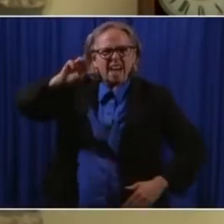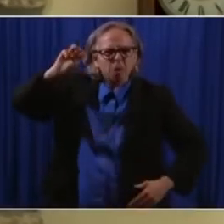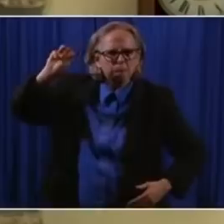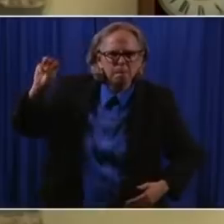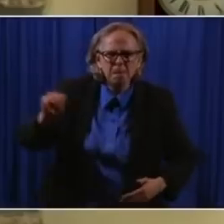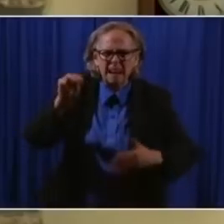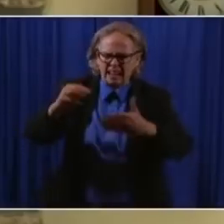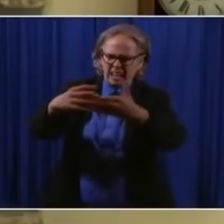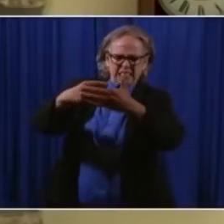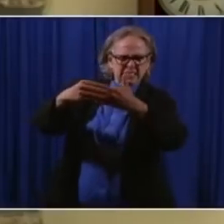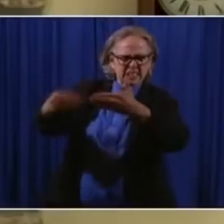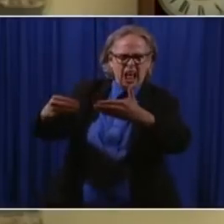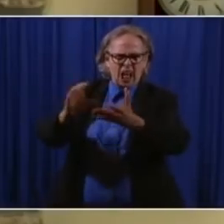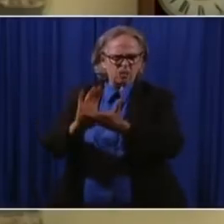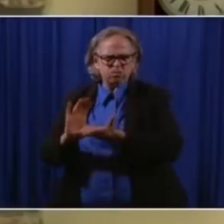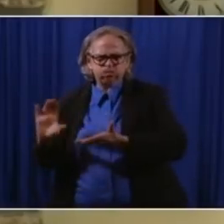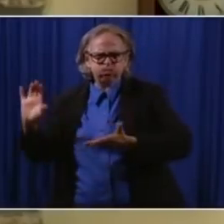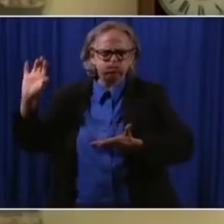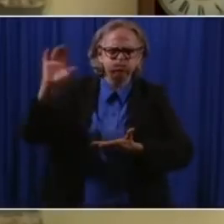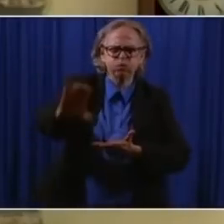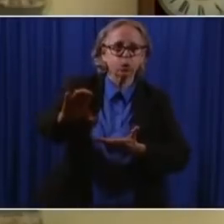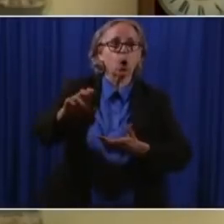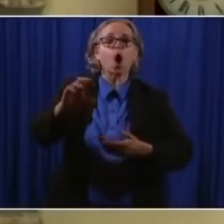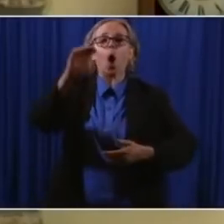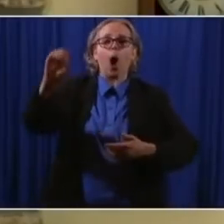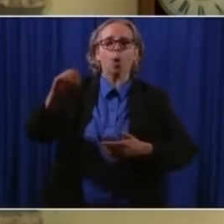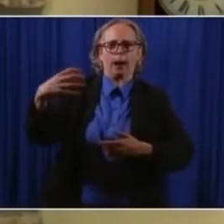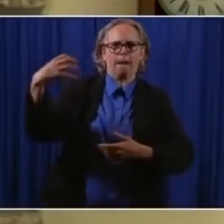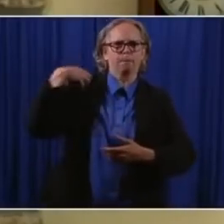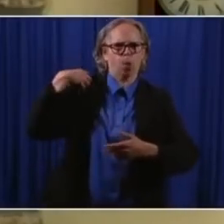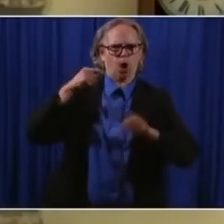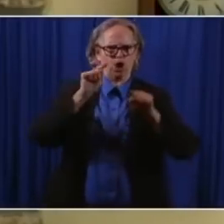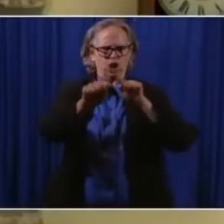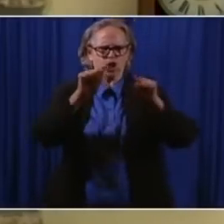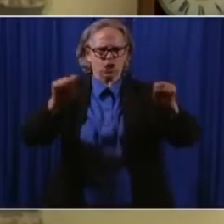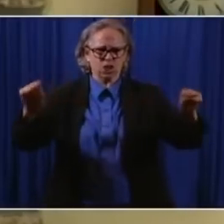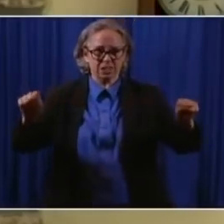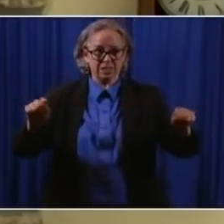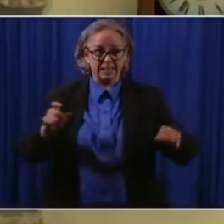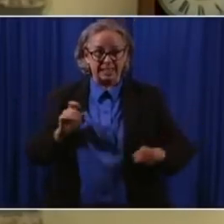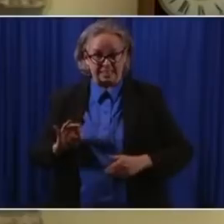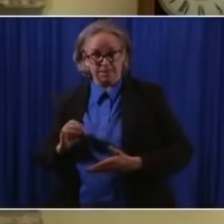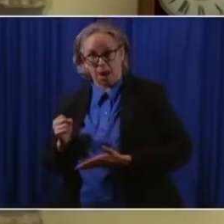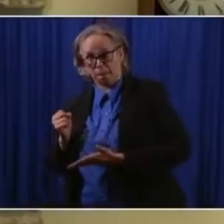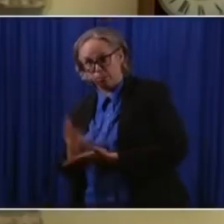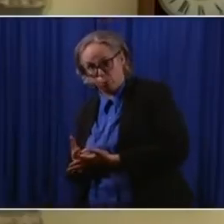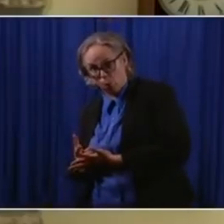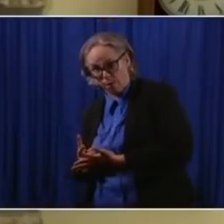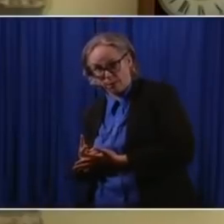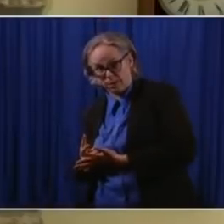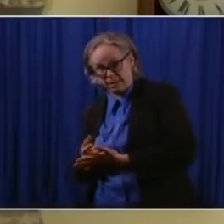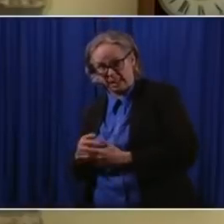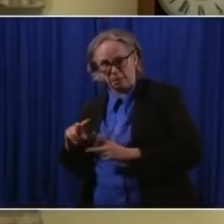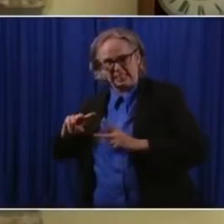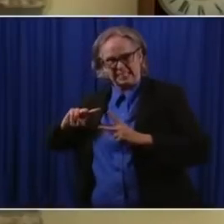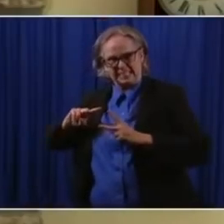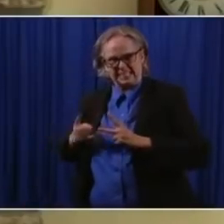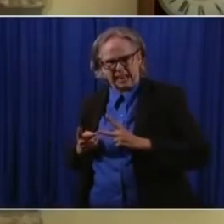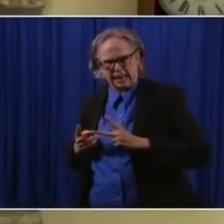fall. If this is approved by the board, this will be our second dividend of over $1 billion since April, our third